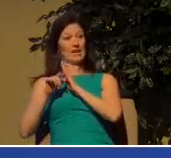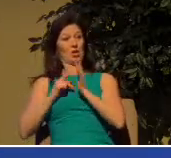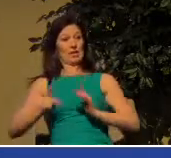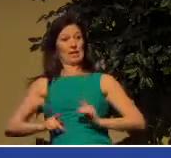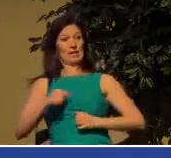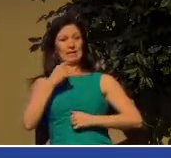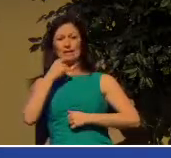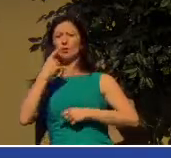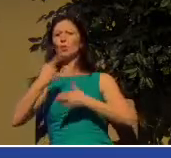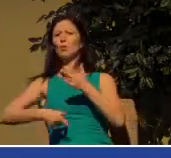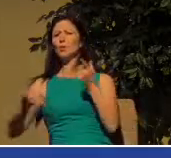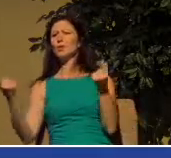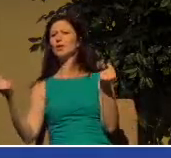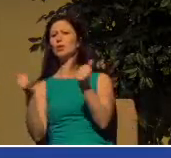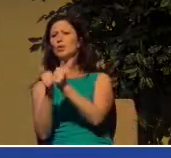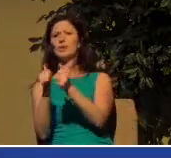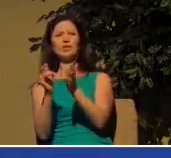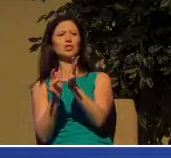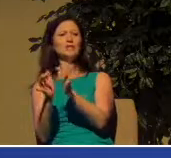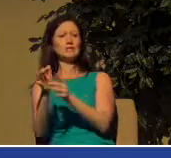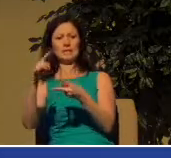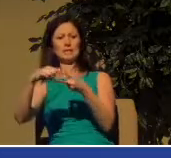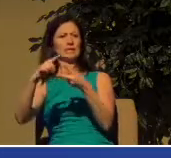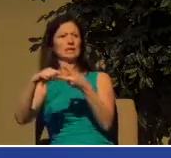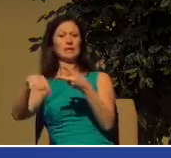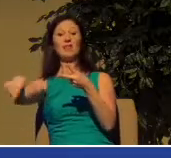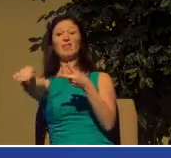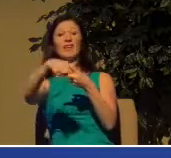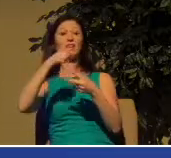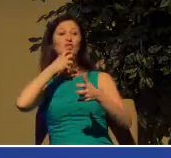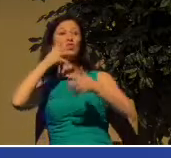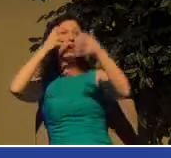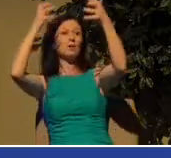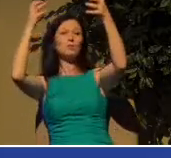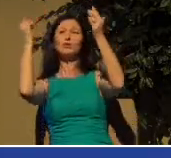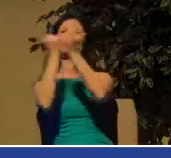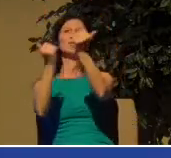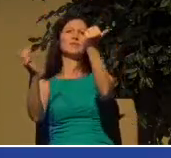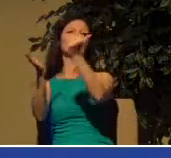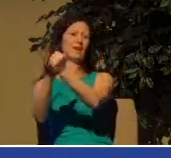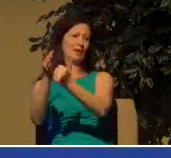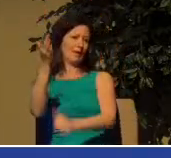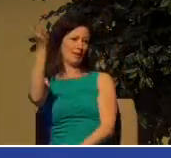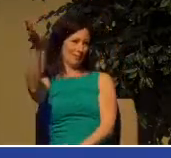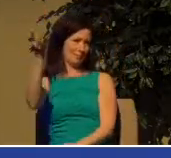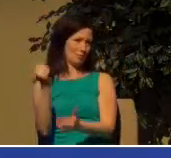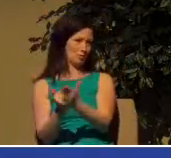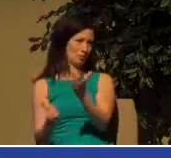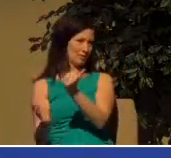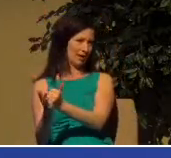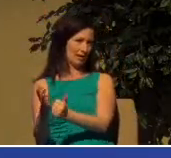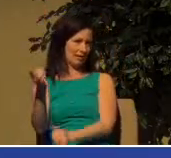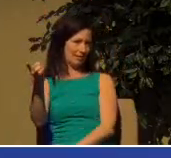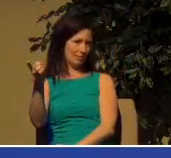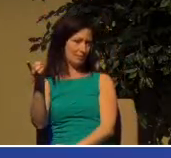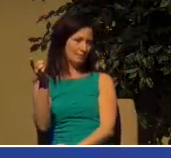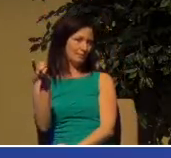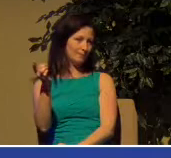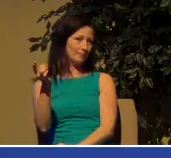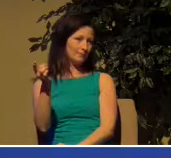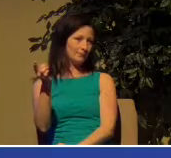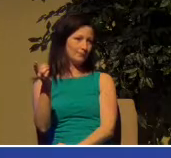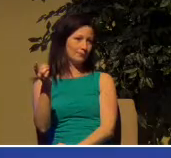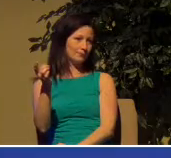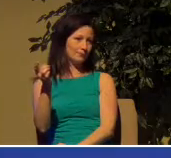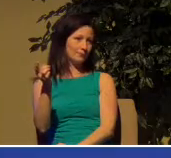will I do with Jesus?" they shouted all the more, "Crucify him and crucify him." So